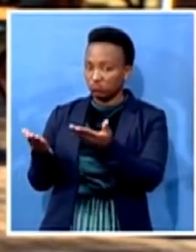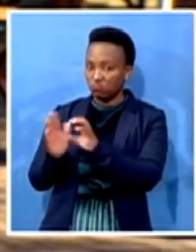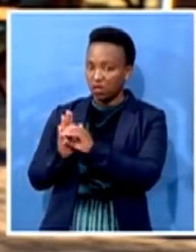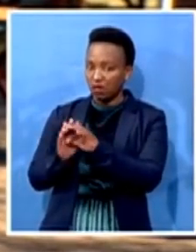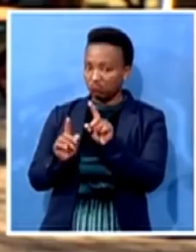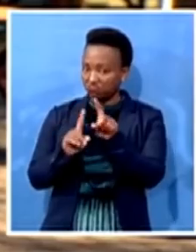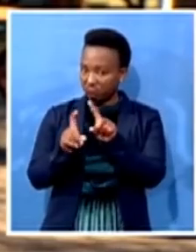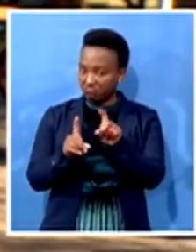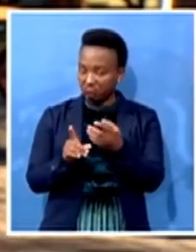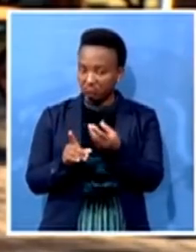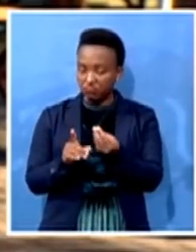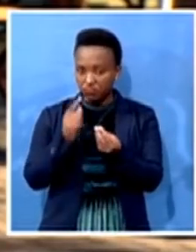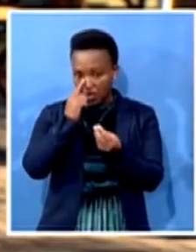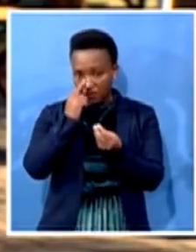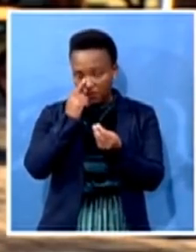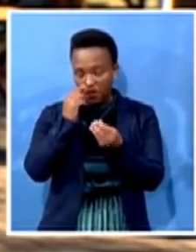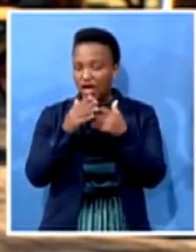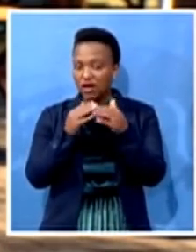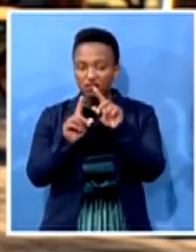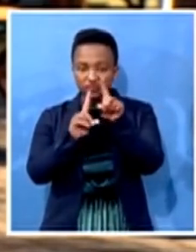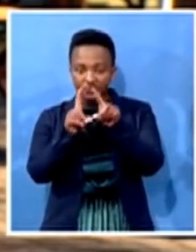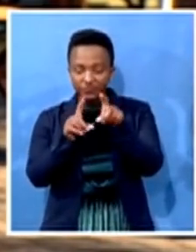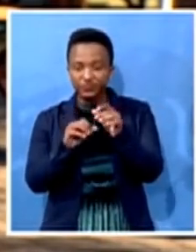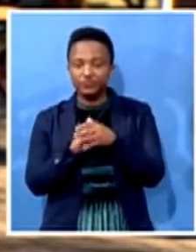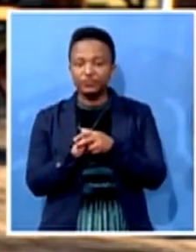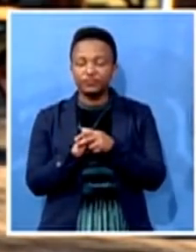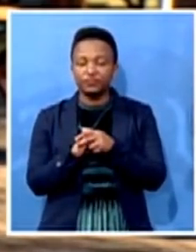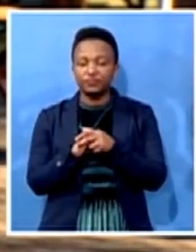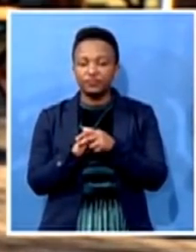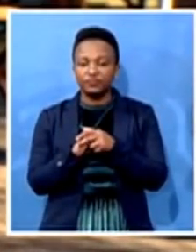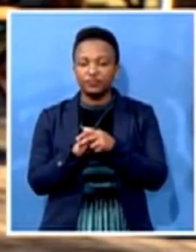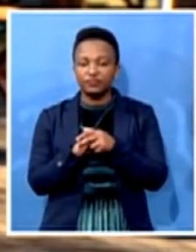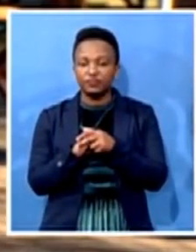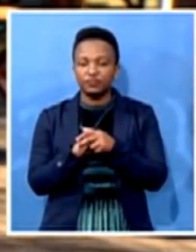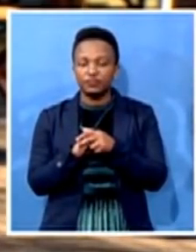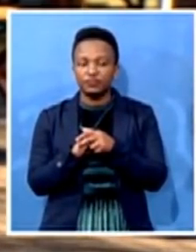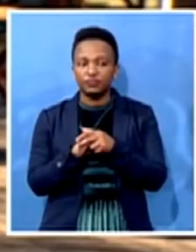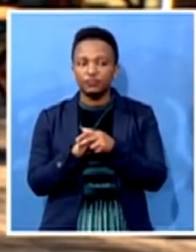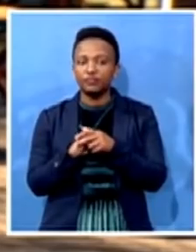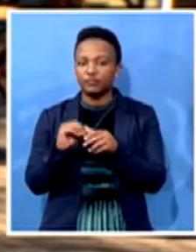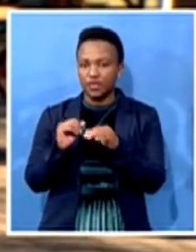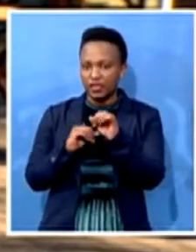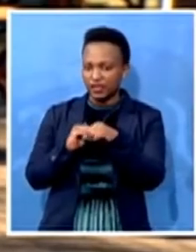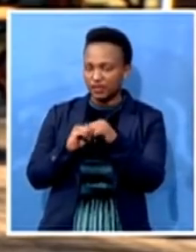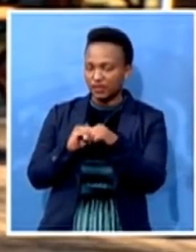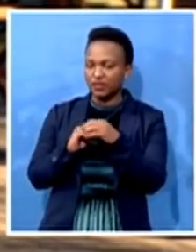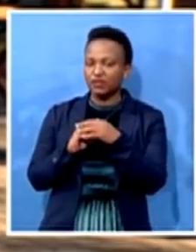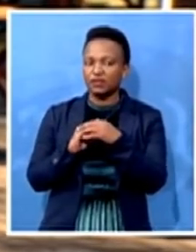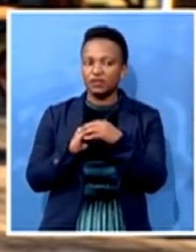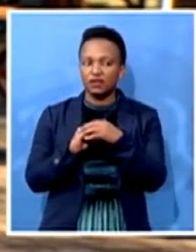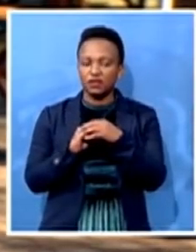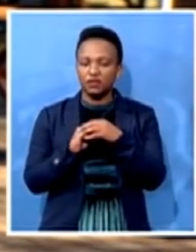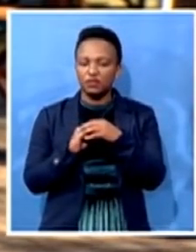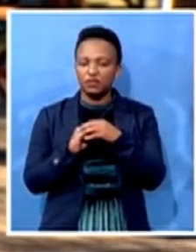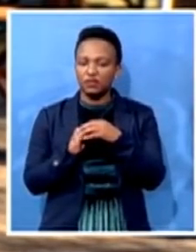you can imagine. Must not interrogate her. Yes. Yeah, because you can just imagine she's just sharing experiences, but